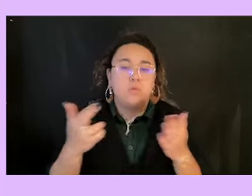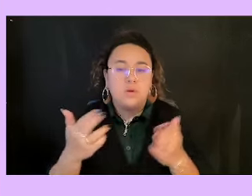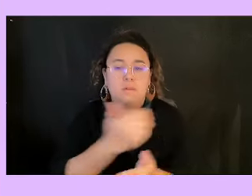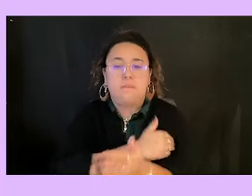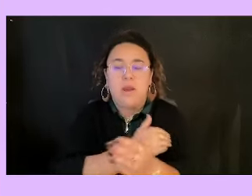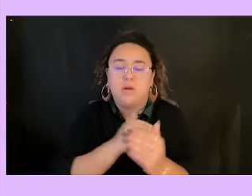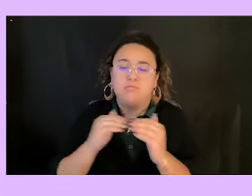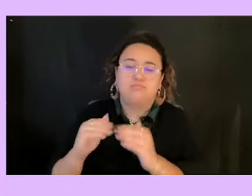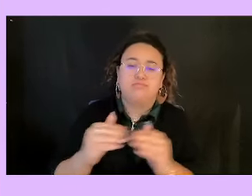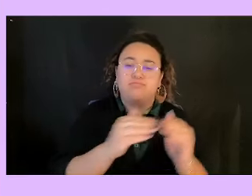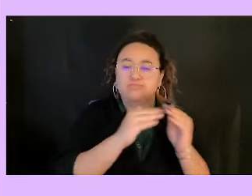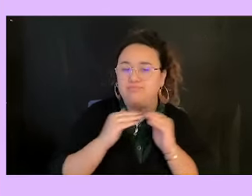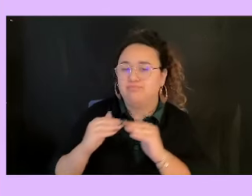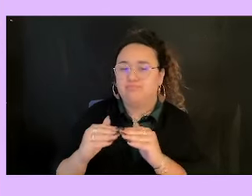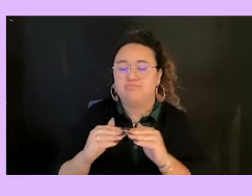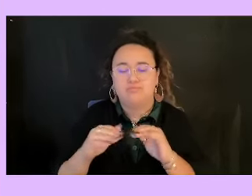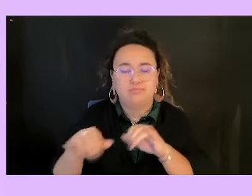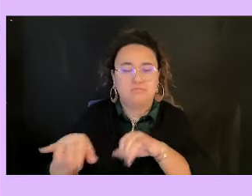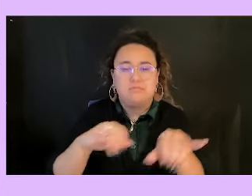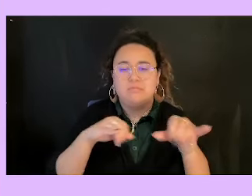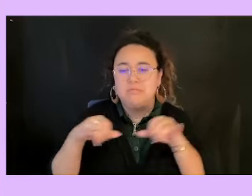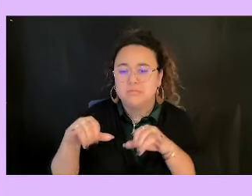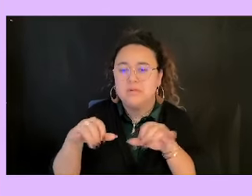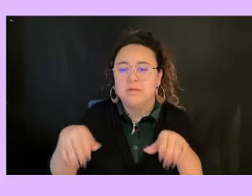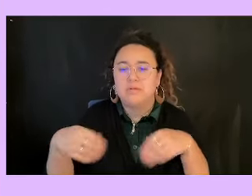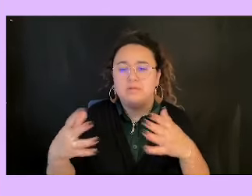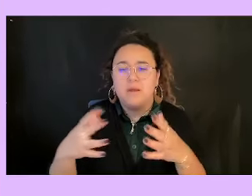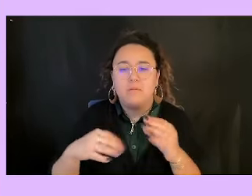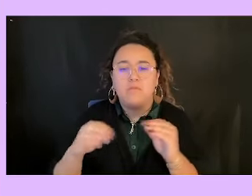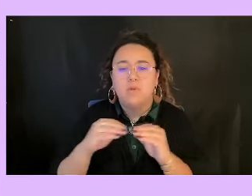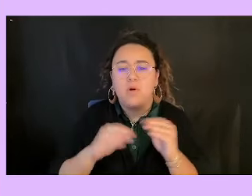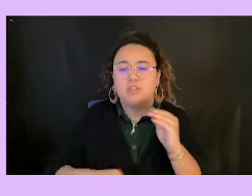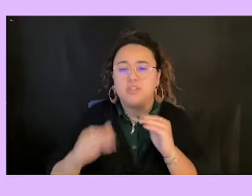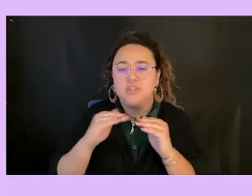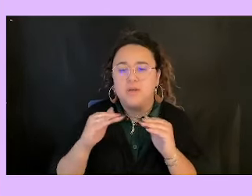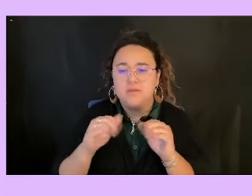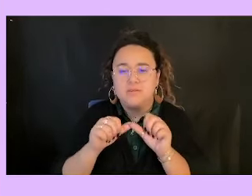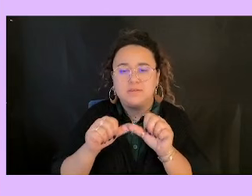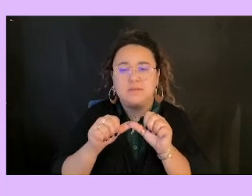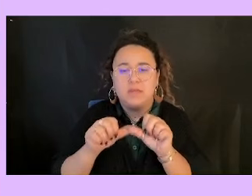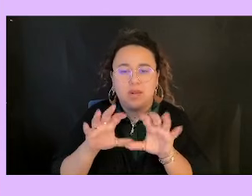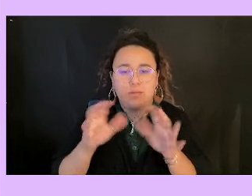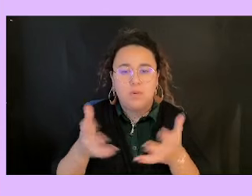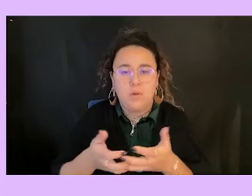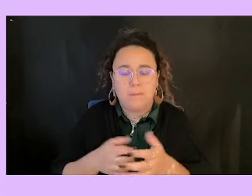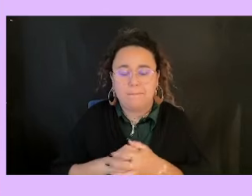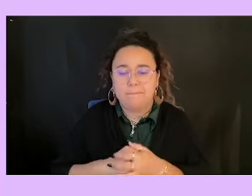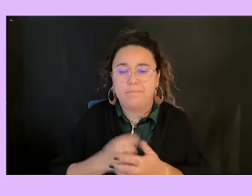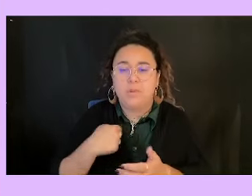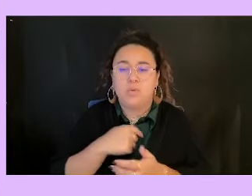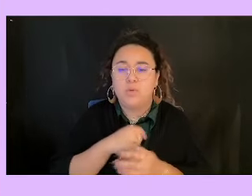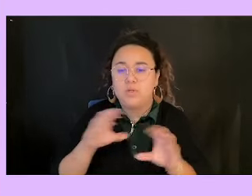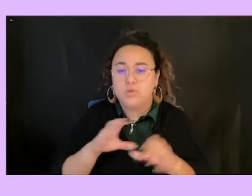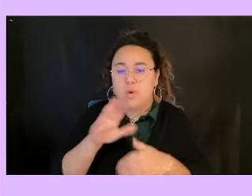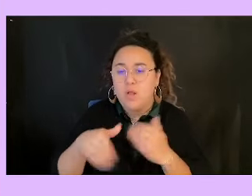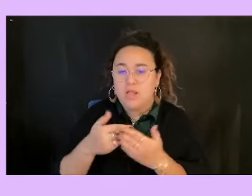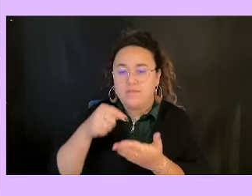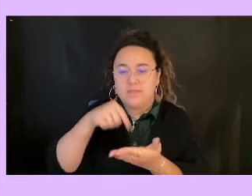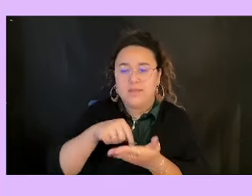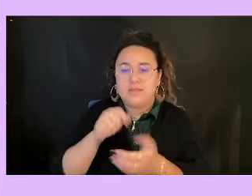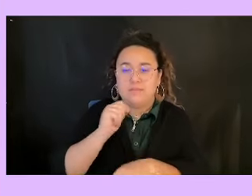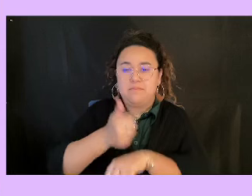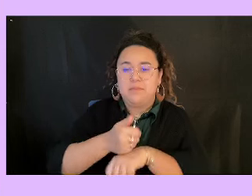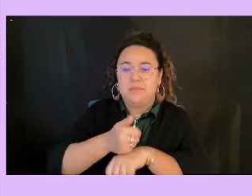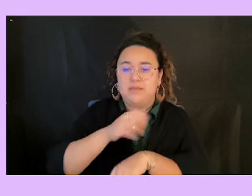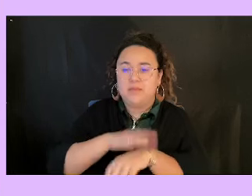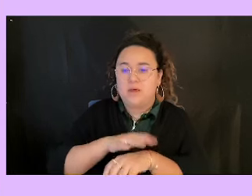all directions, contributing to a more just and sustainable world. We do all of this based here in the Office of the Arts